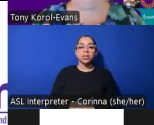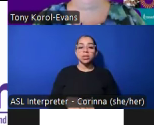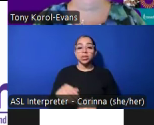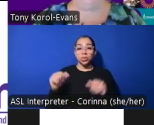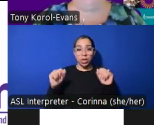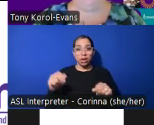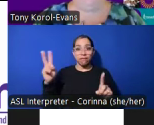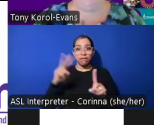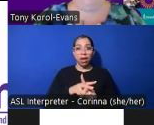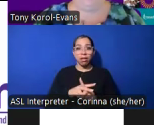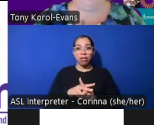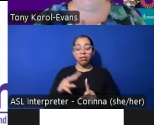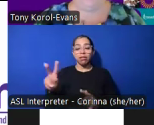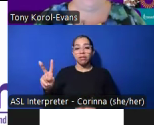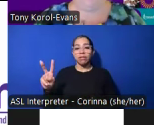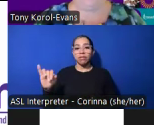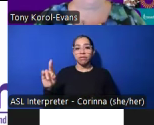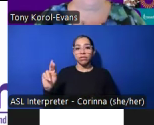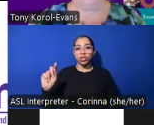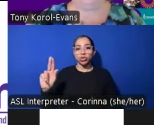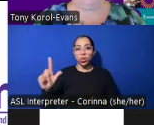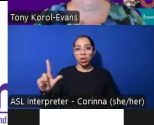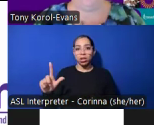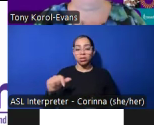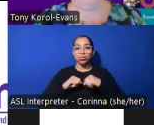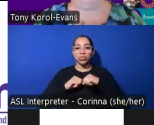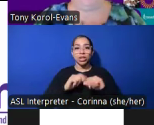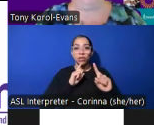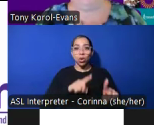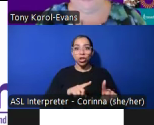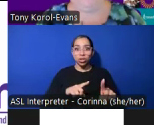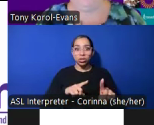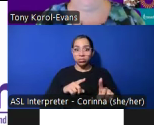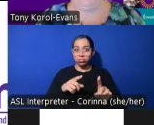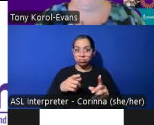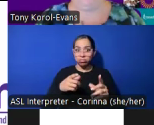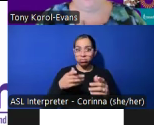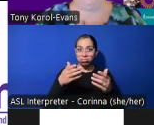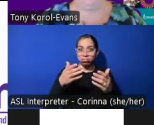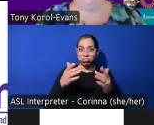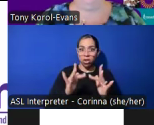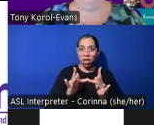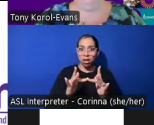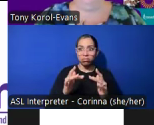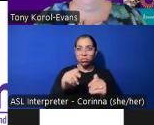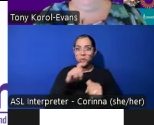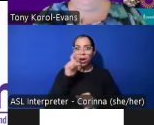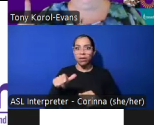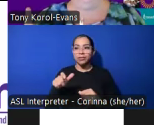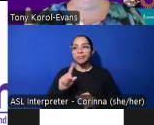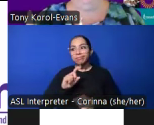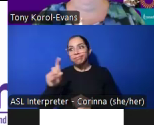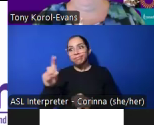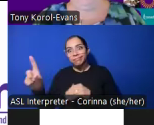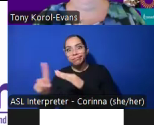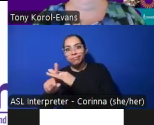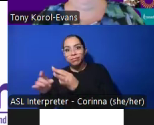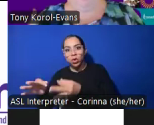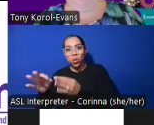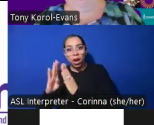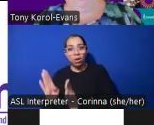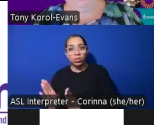virtual protective order directly from your office without somebody having to go to the courthouse. And so if you have